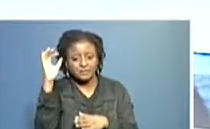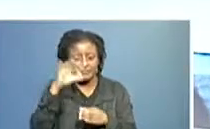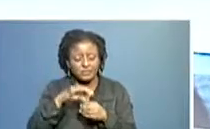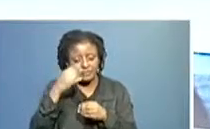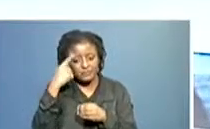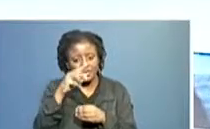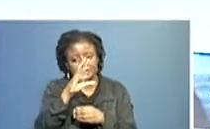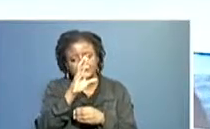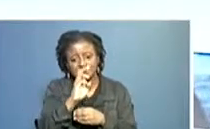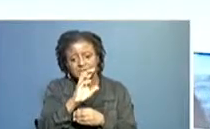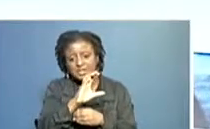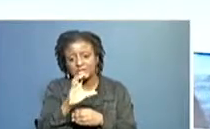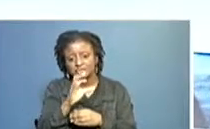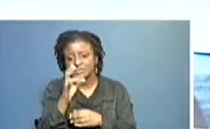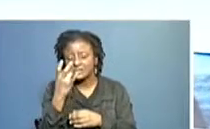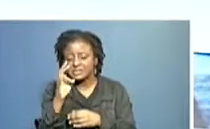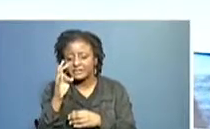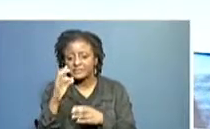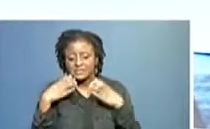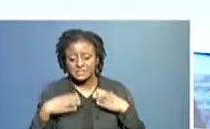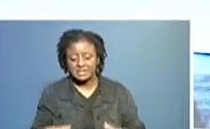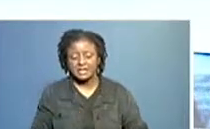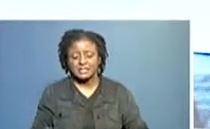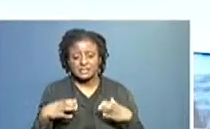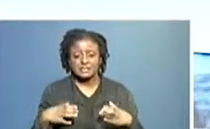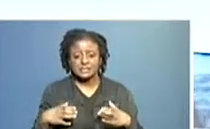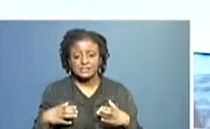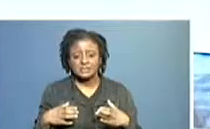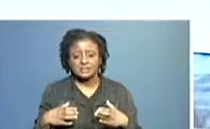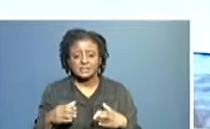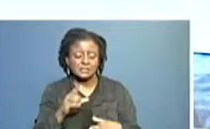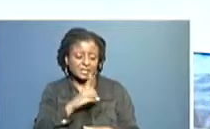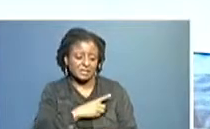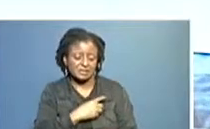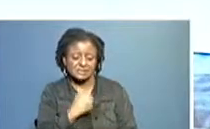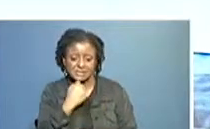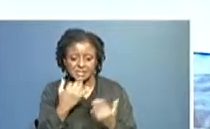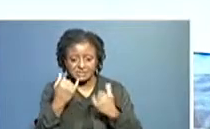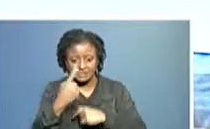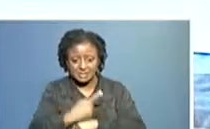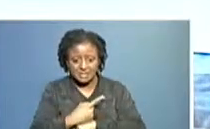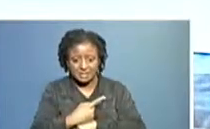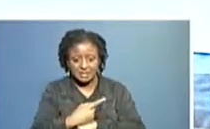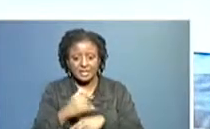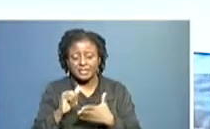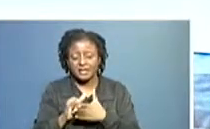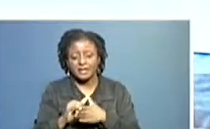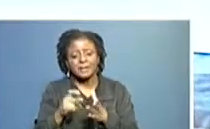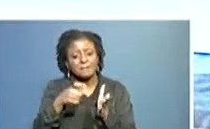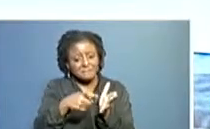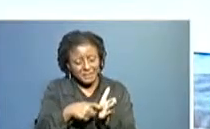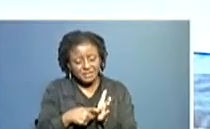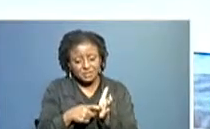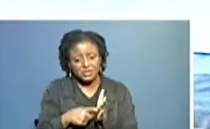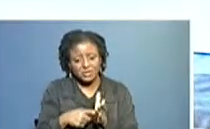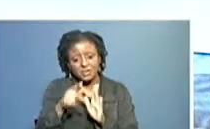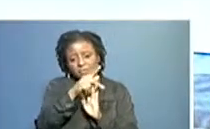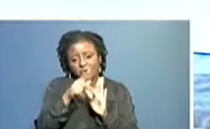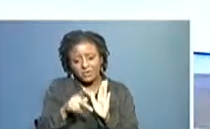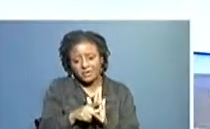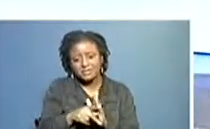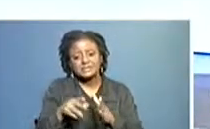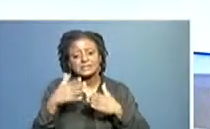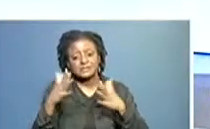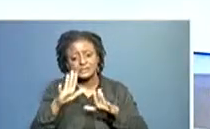candidates. Commissioner Donkinson revealing at today's press briefing at the Office of the Prime Minister that mandatory protocols have been